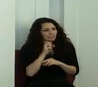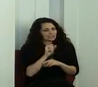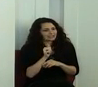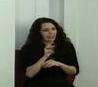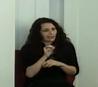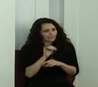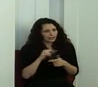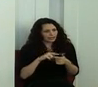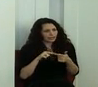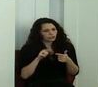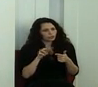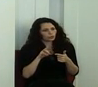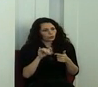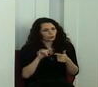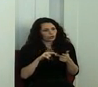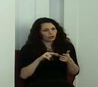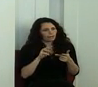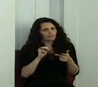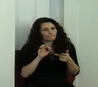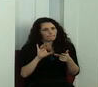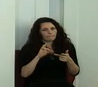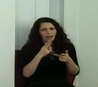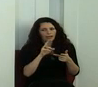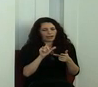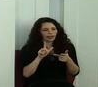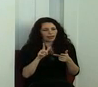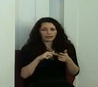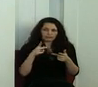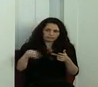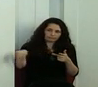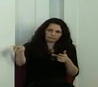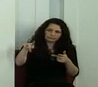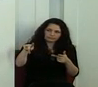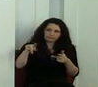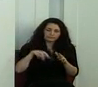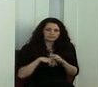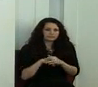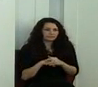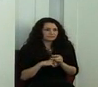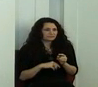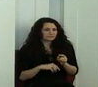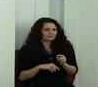or Michael. Please, if you just put your hands up so that people know who you are.